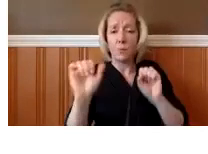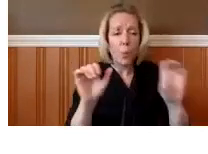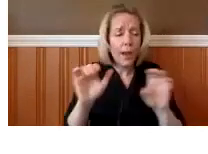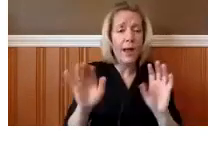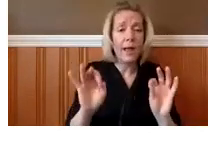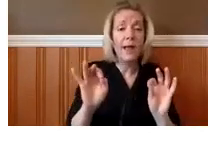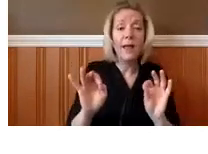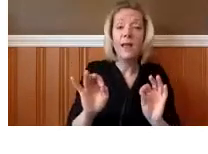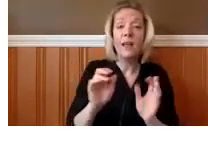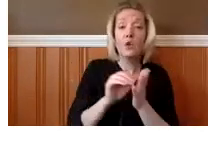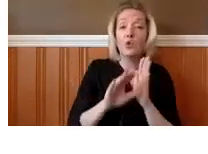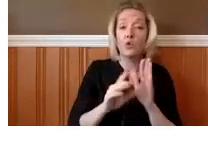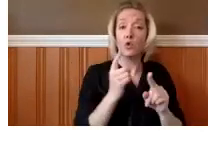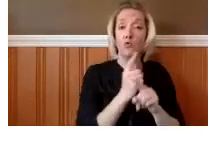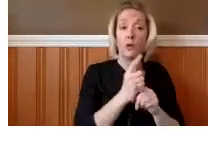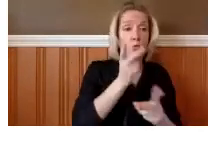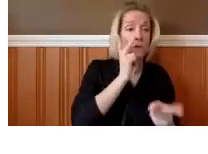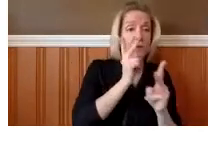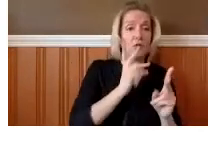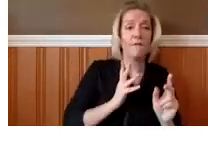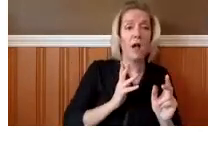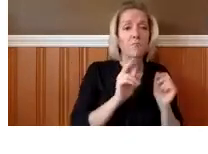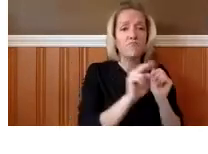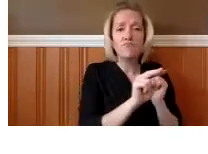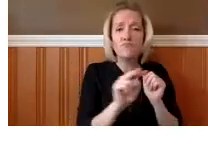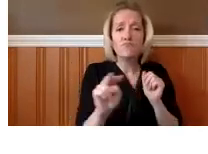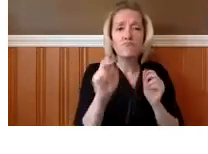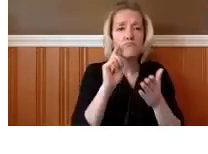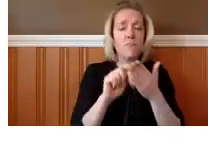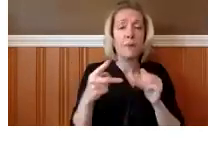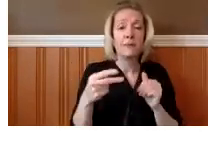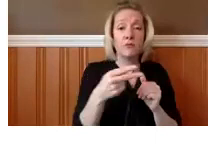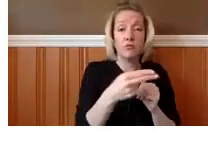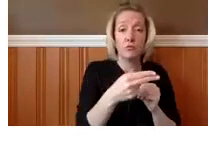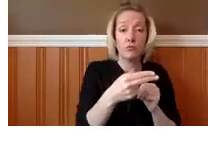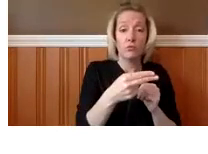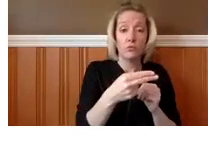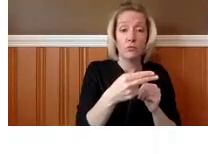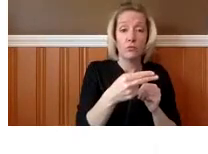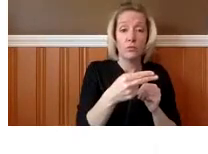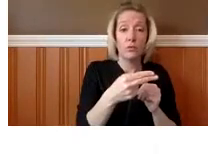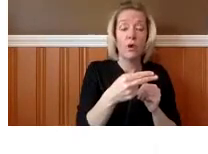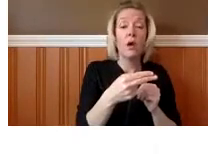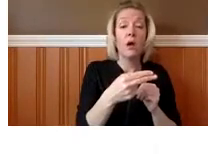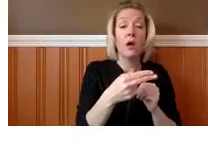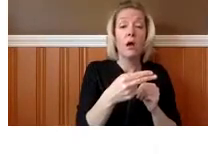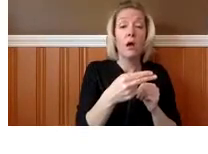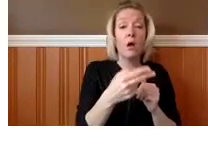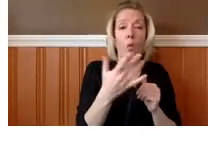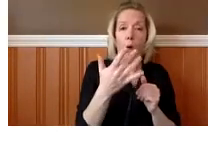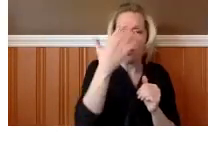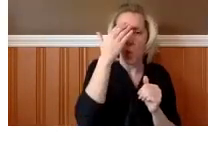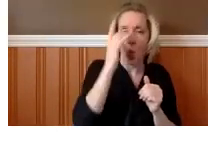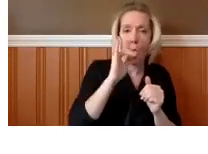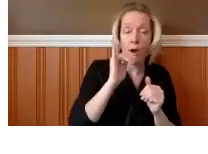with typical vision would not have an issue of scanning that shelf and finding the scissors based on the salient features of what we know scissors are. But our student